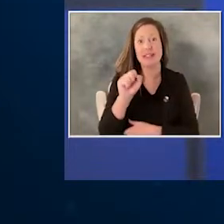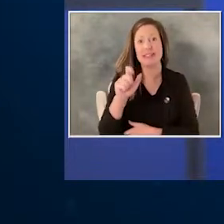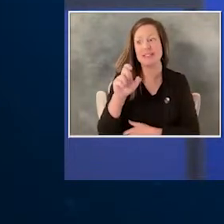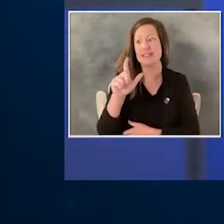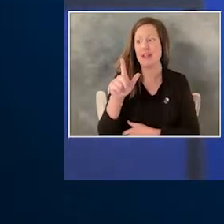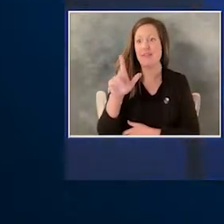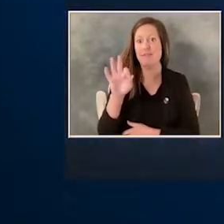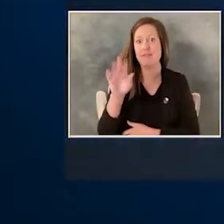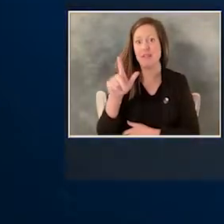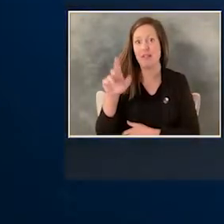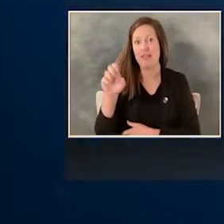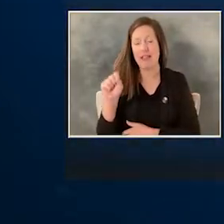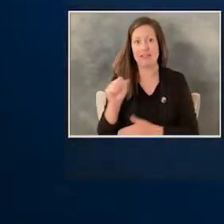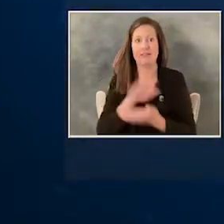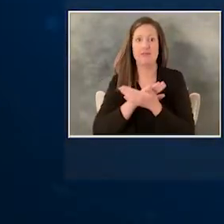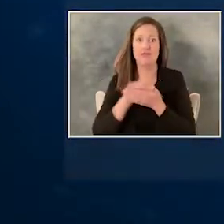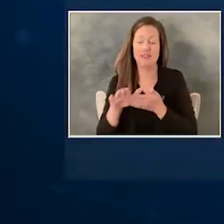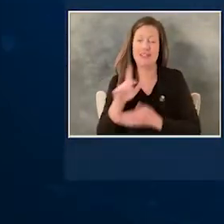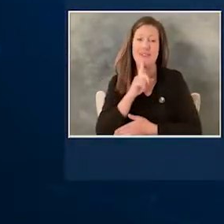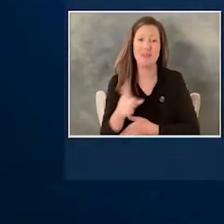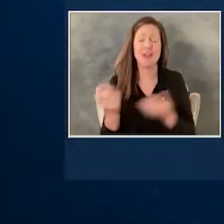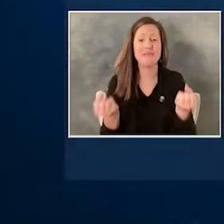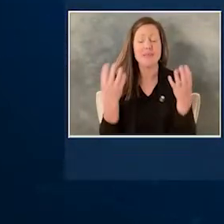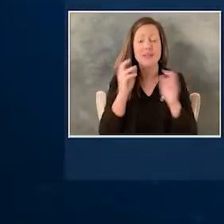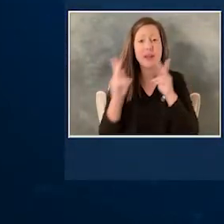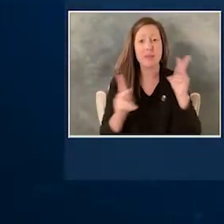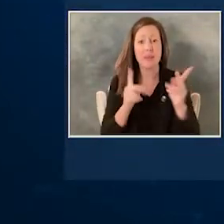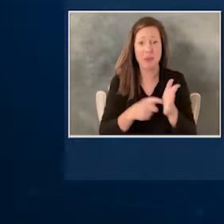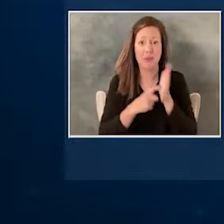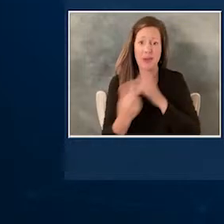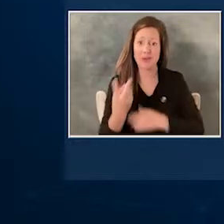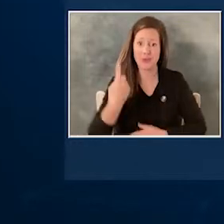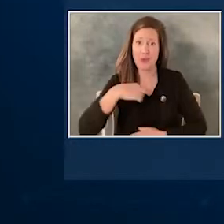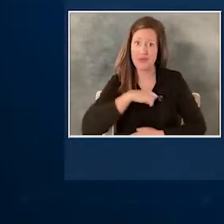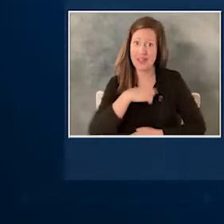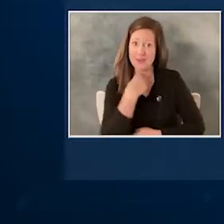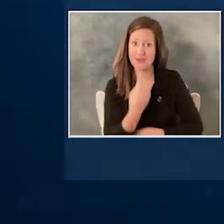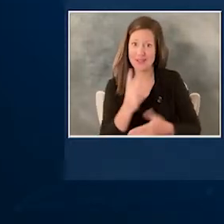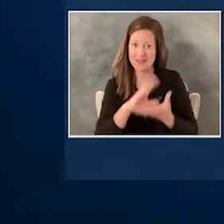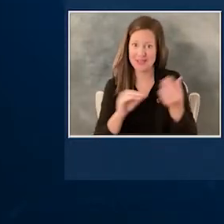us to tell it. I never thought I'd be on this side,